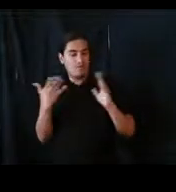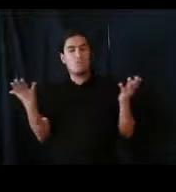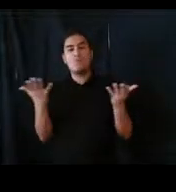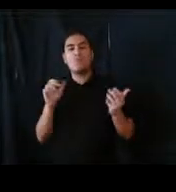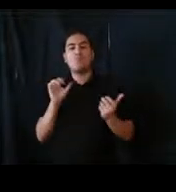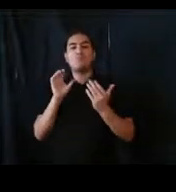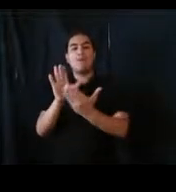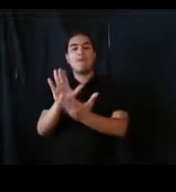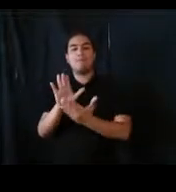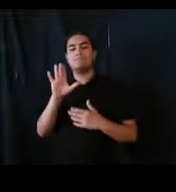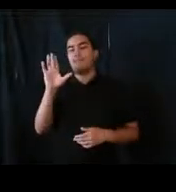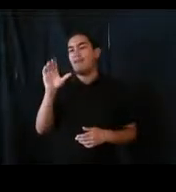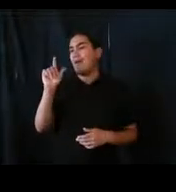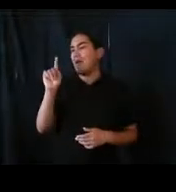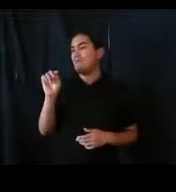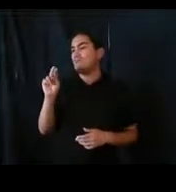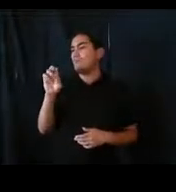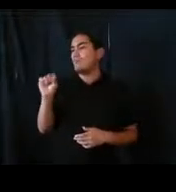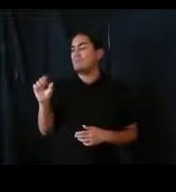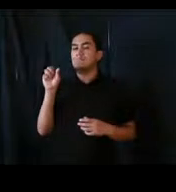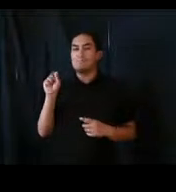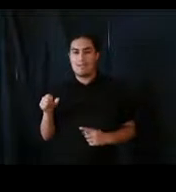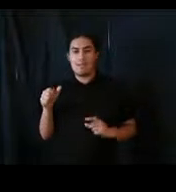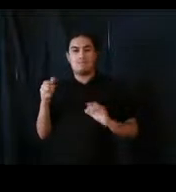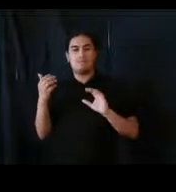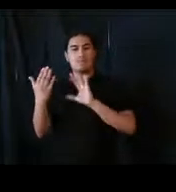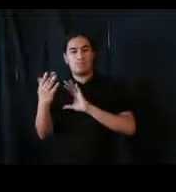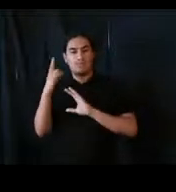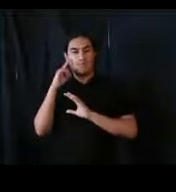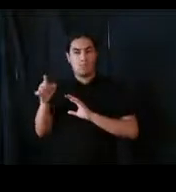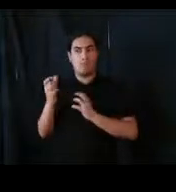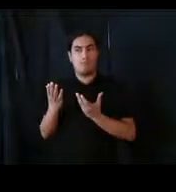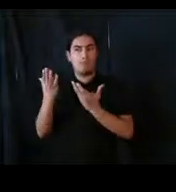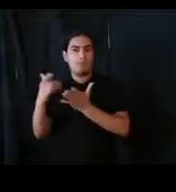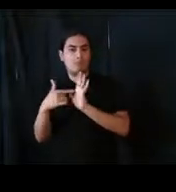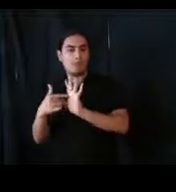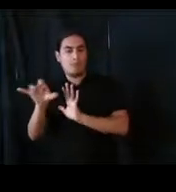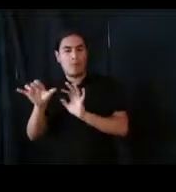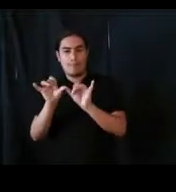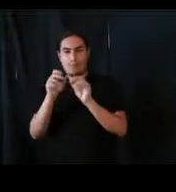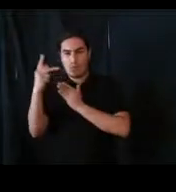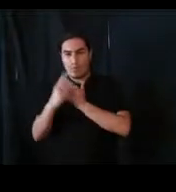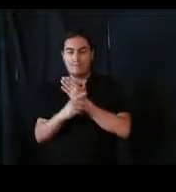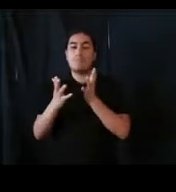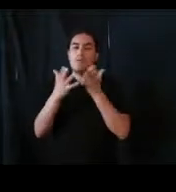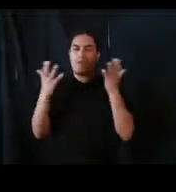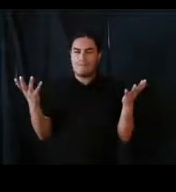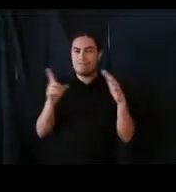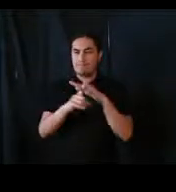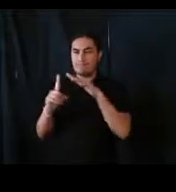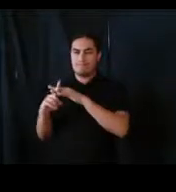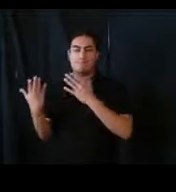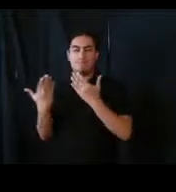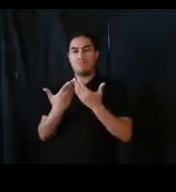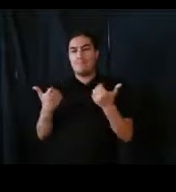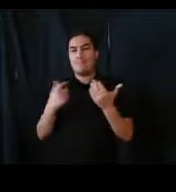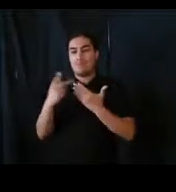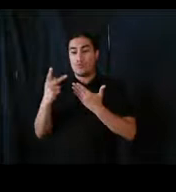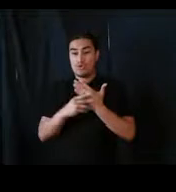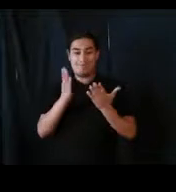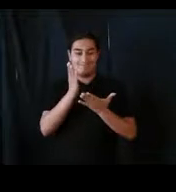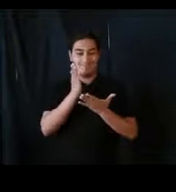caltrans can shape the way they deliver the program um there's a lot of things that have come out of that things like breaking up projects into smaller